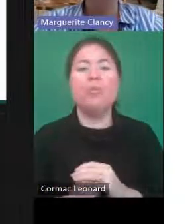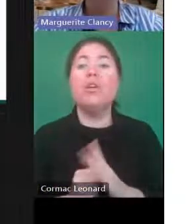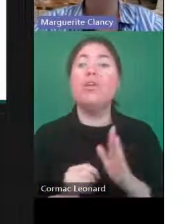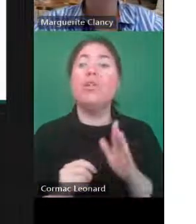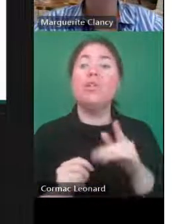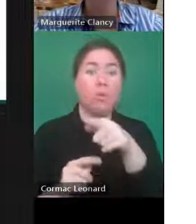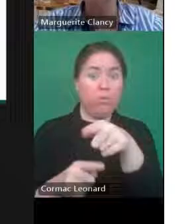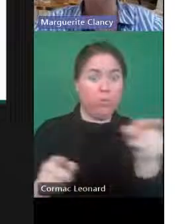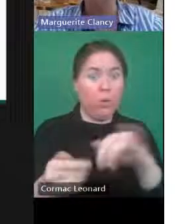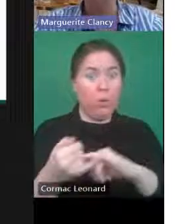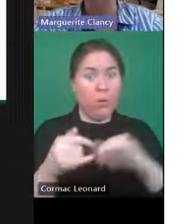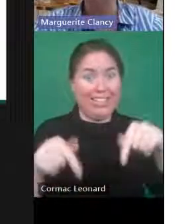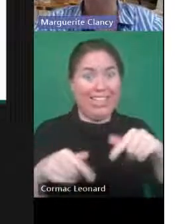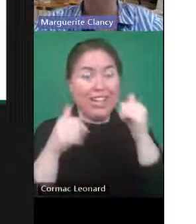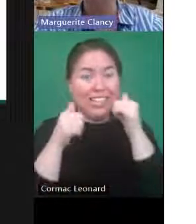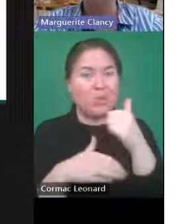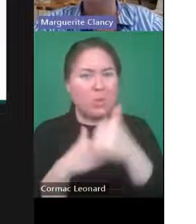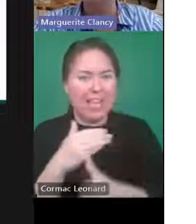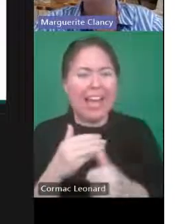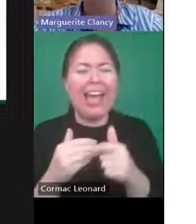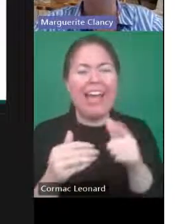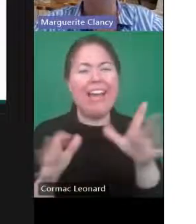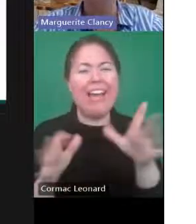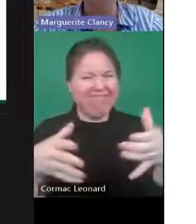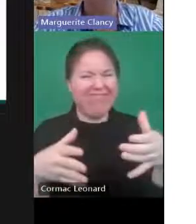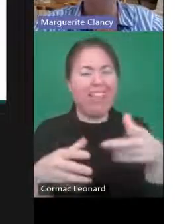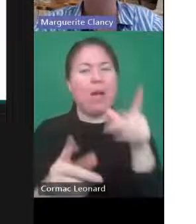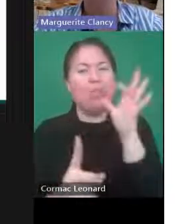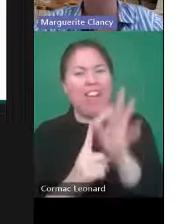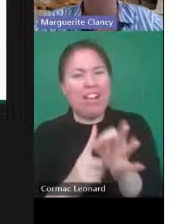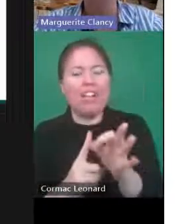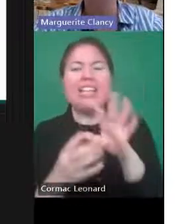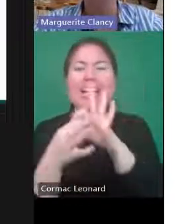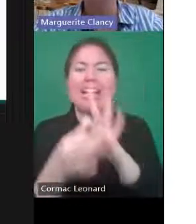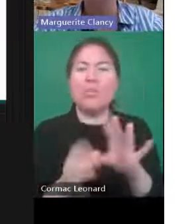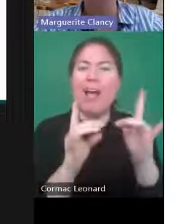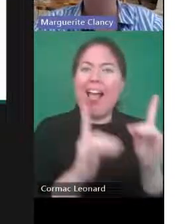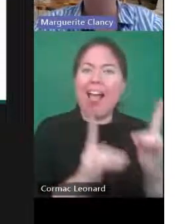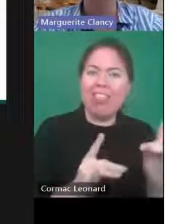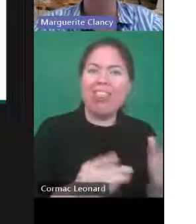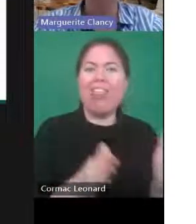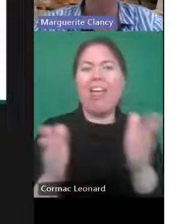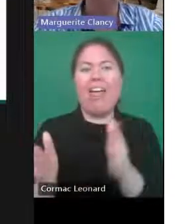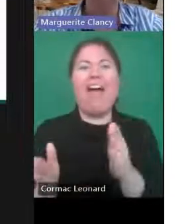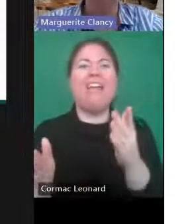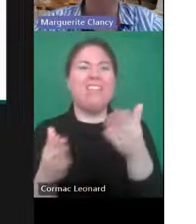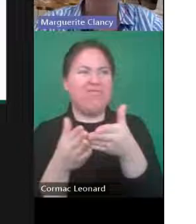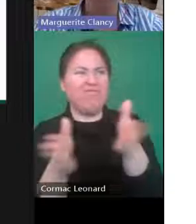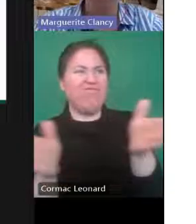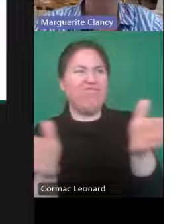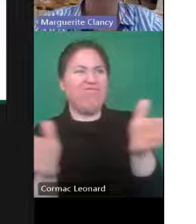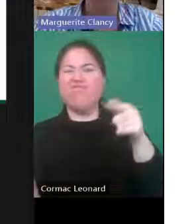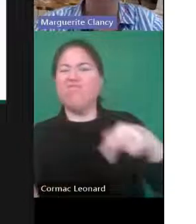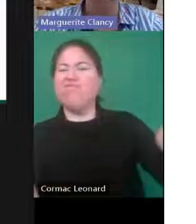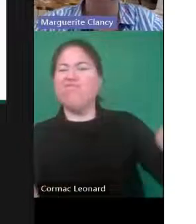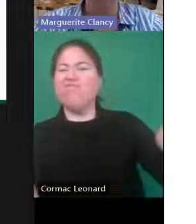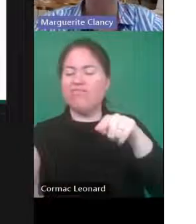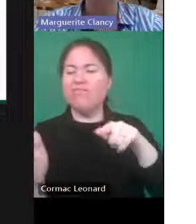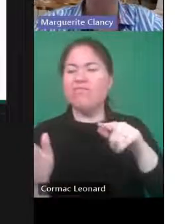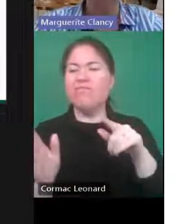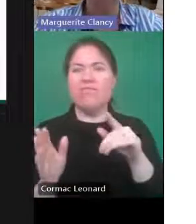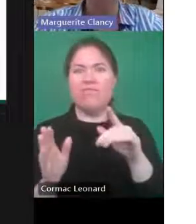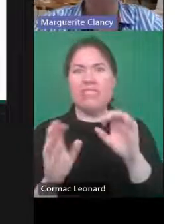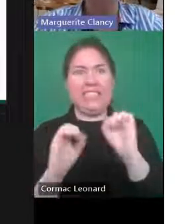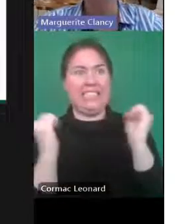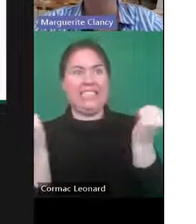today is specifically our professionals, both health and in the wider context of